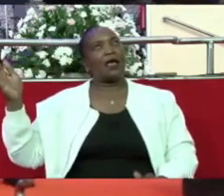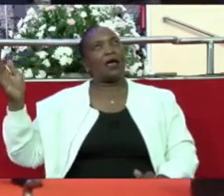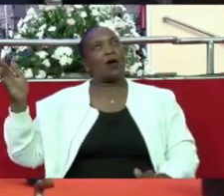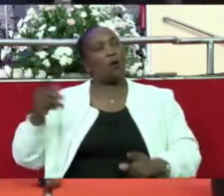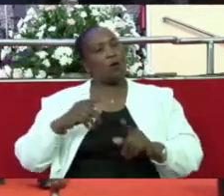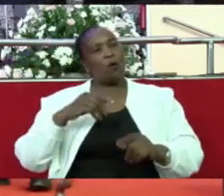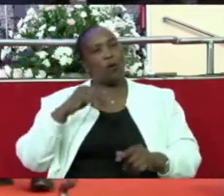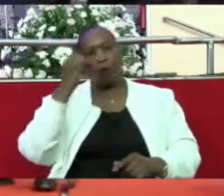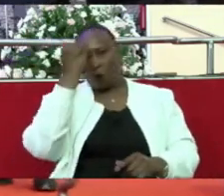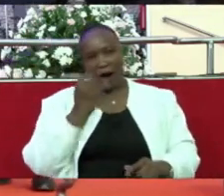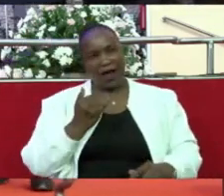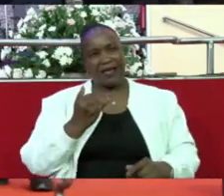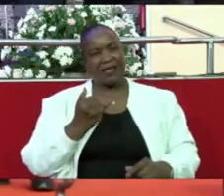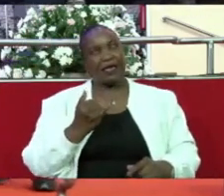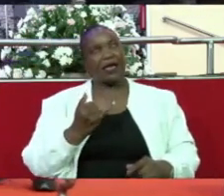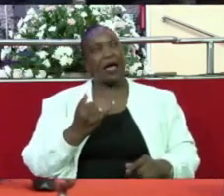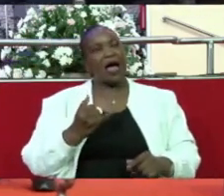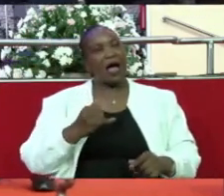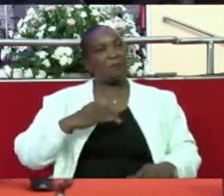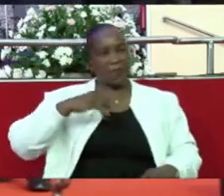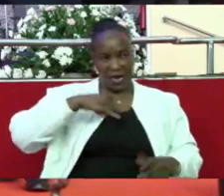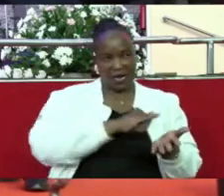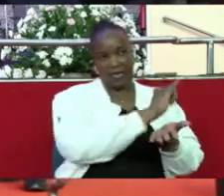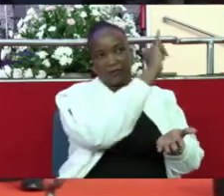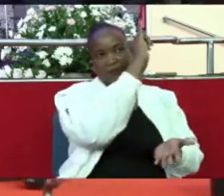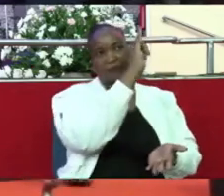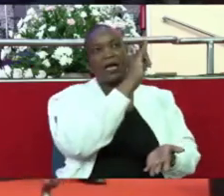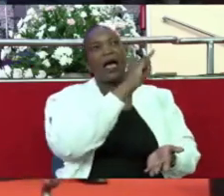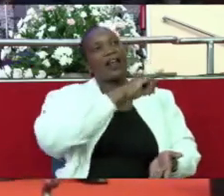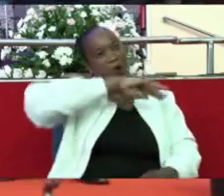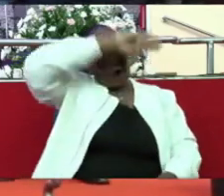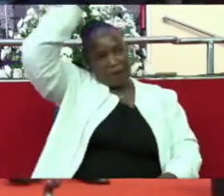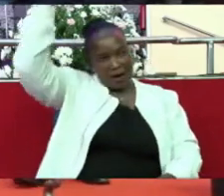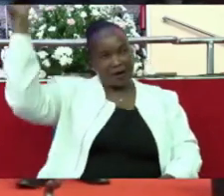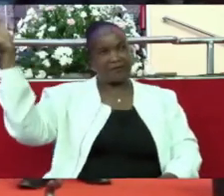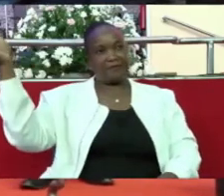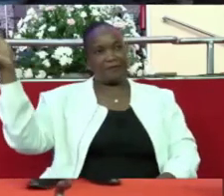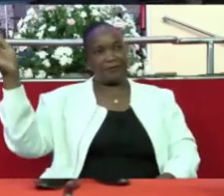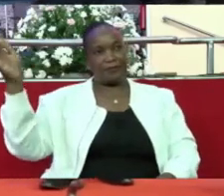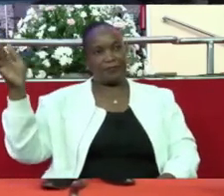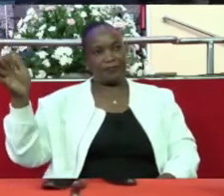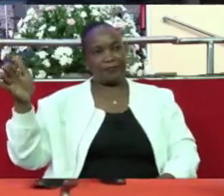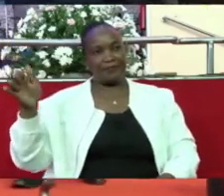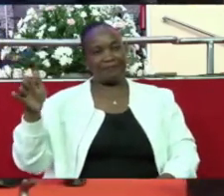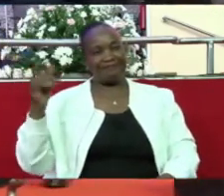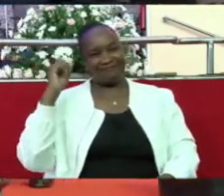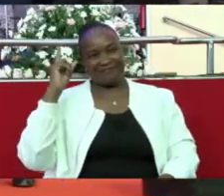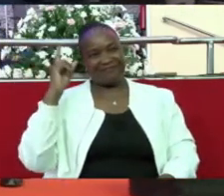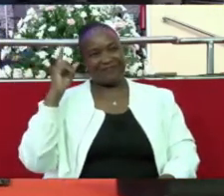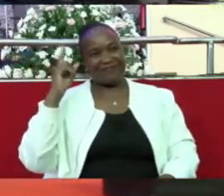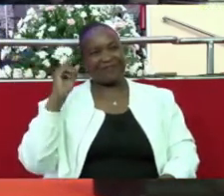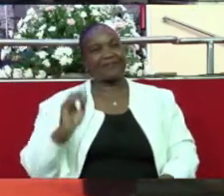Because at that point in time, when you are above that mountain, then that mountain